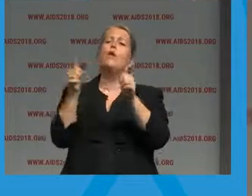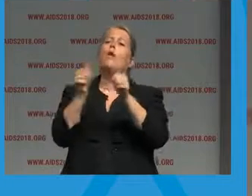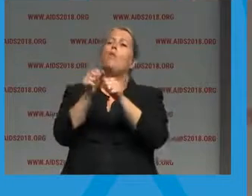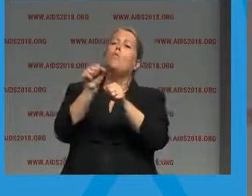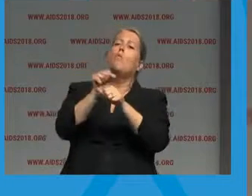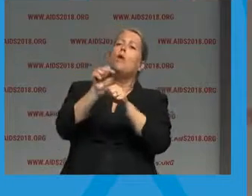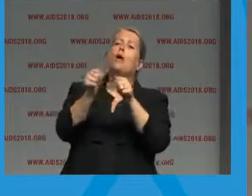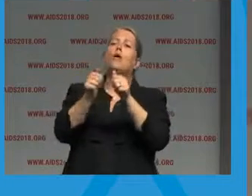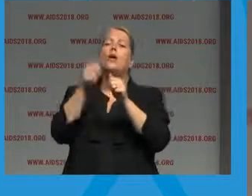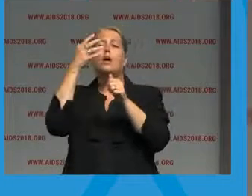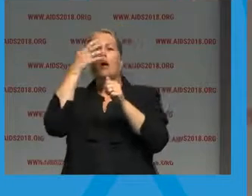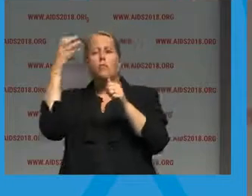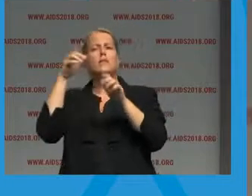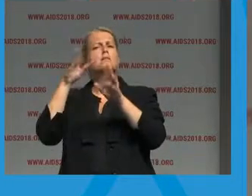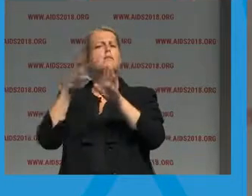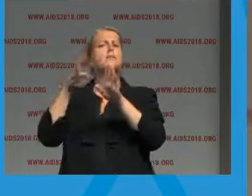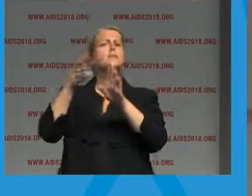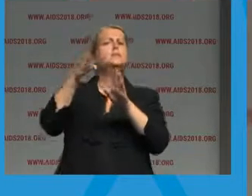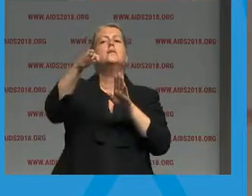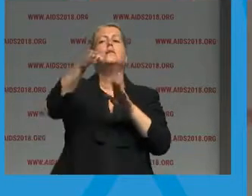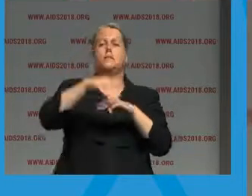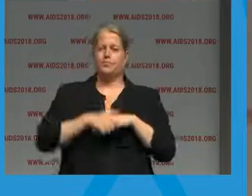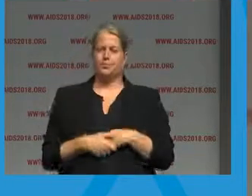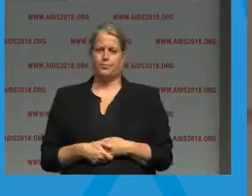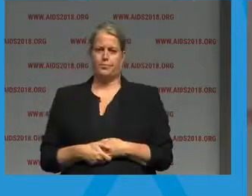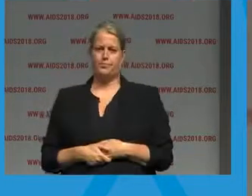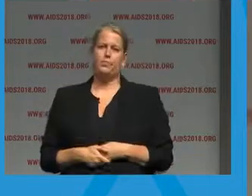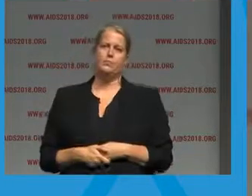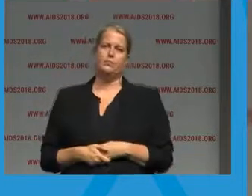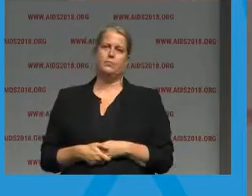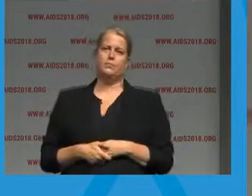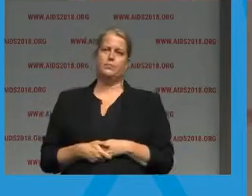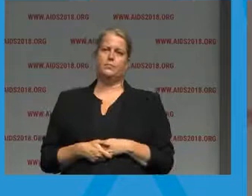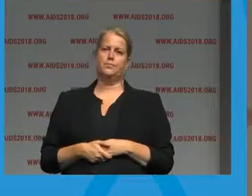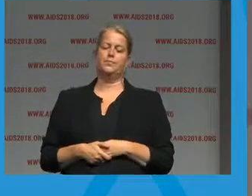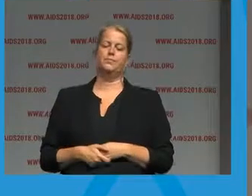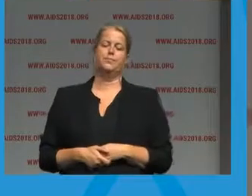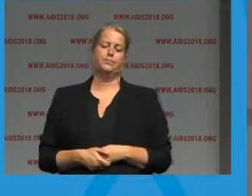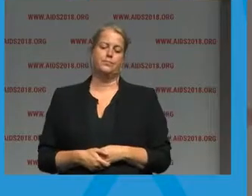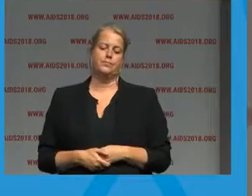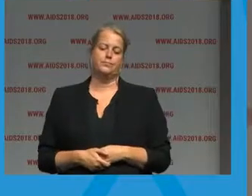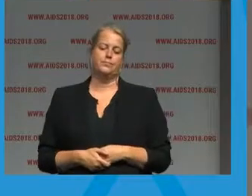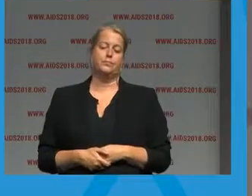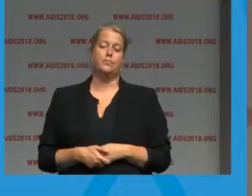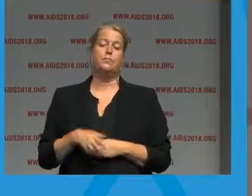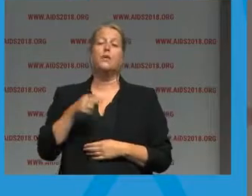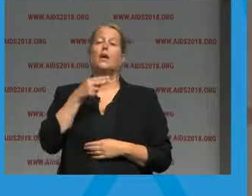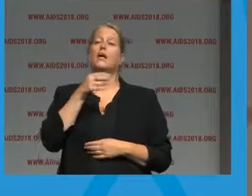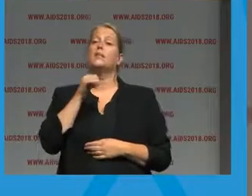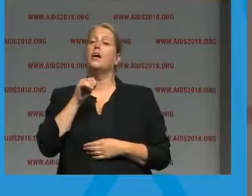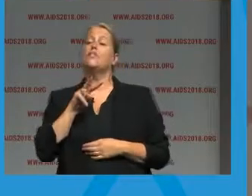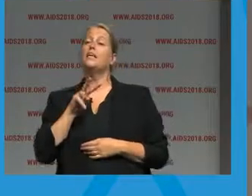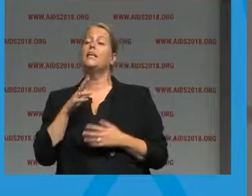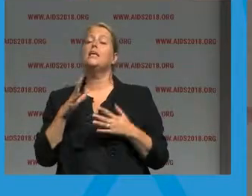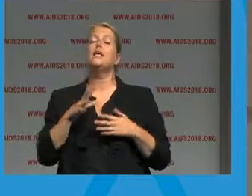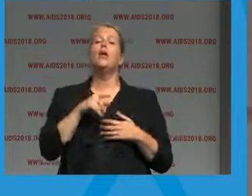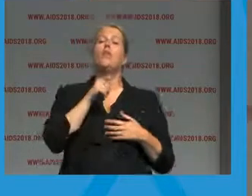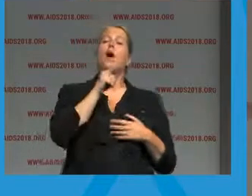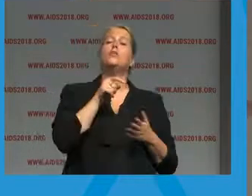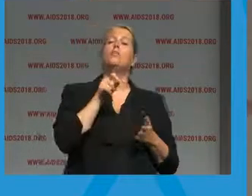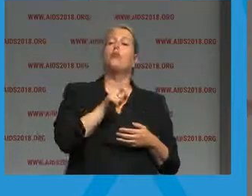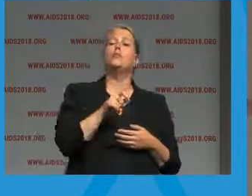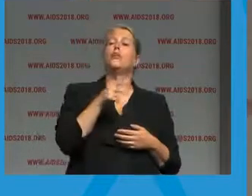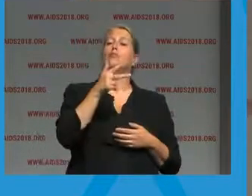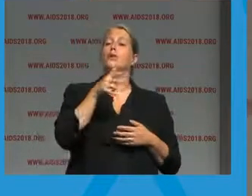and strengthen the delivery system that focuses on both diseases. HIV, with the 1.3 million deaths